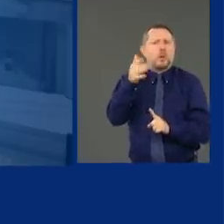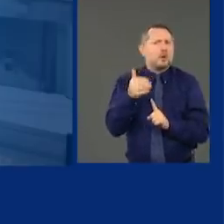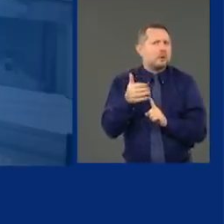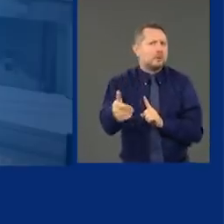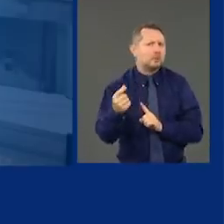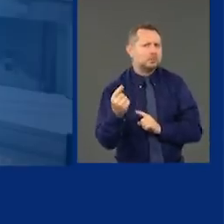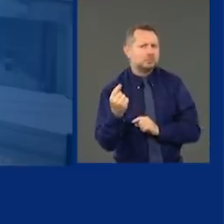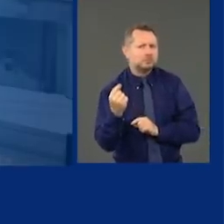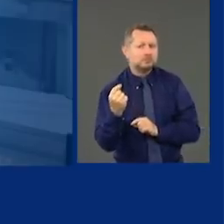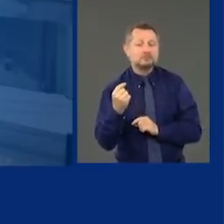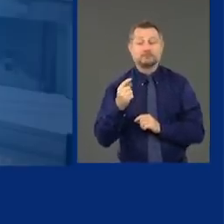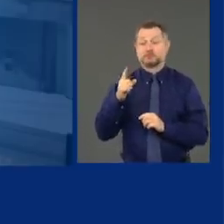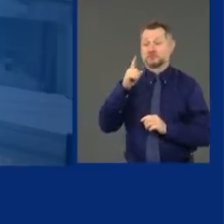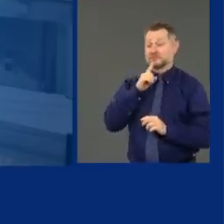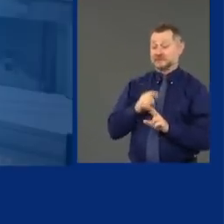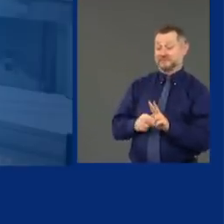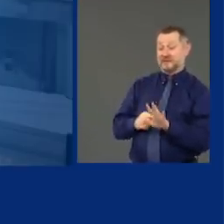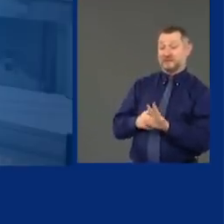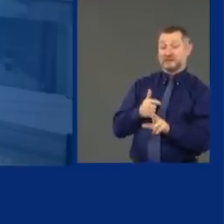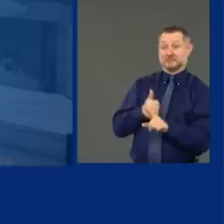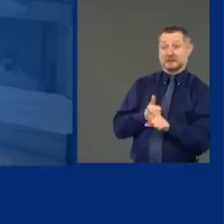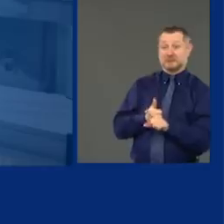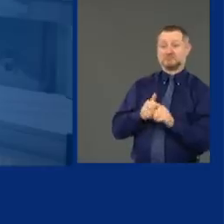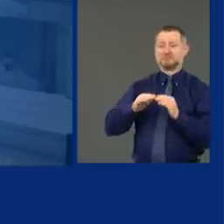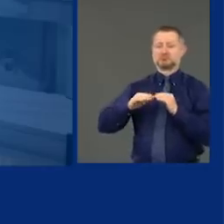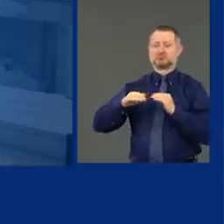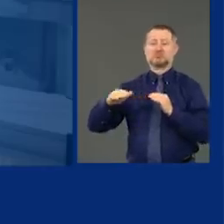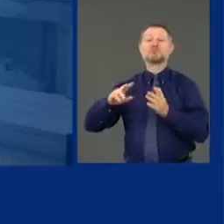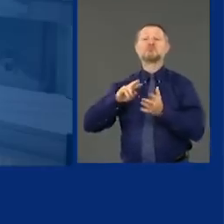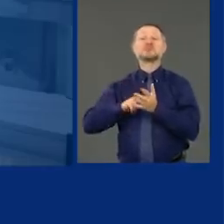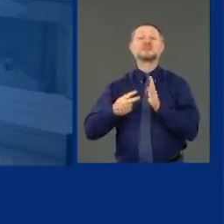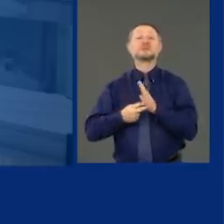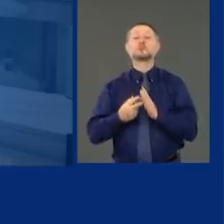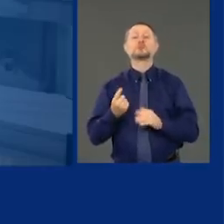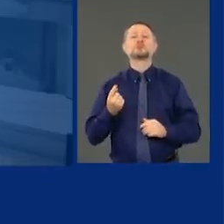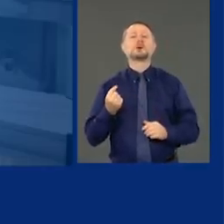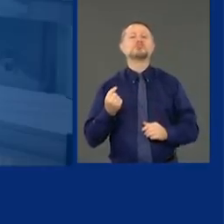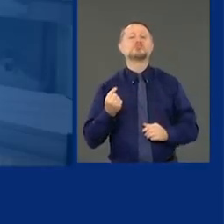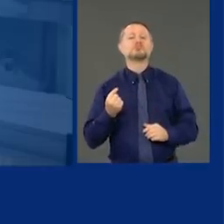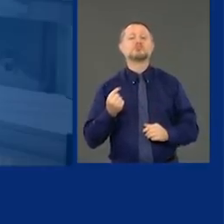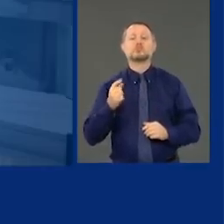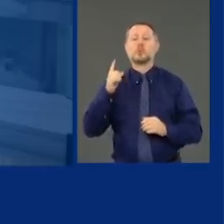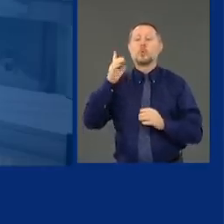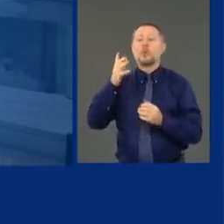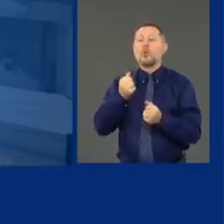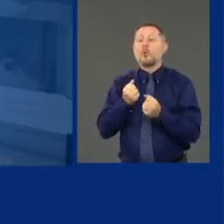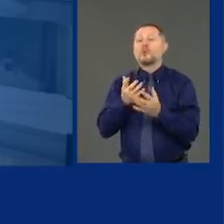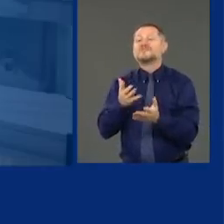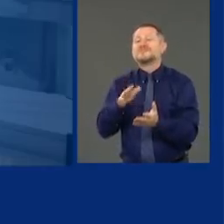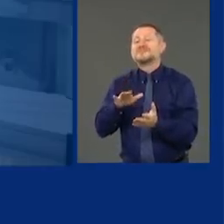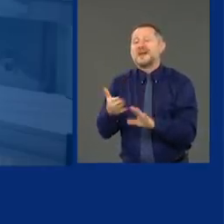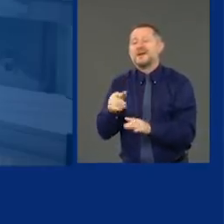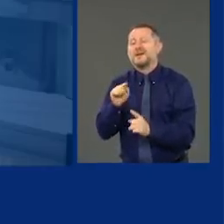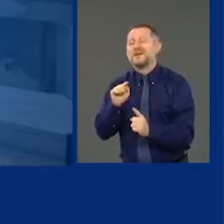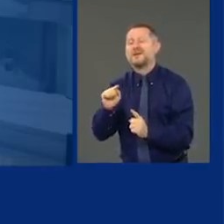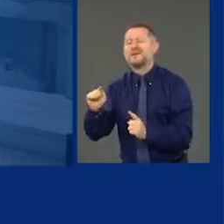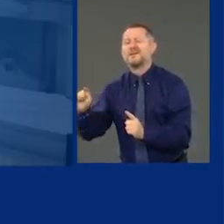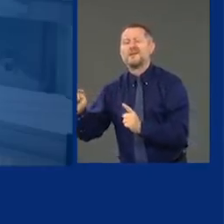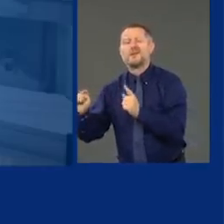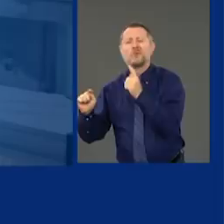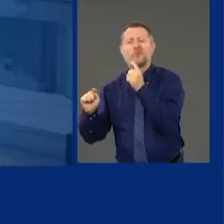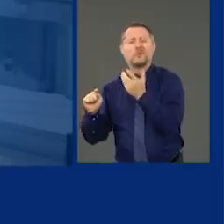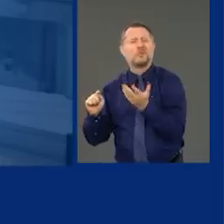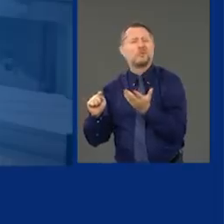gets this low, it's really a question of what they're attributing as the cause of death. In other words, you have